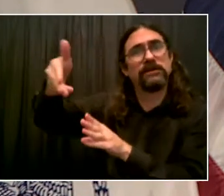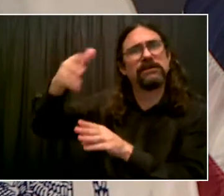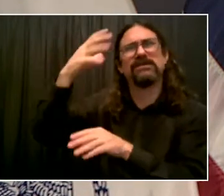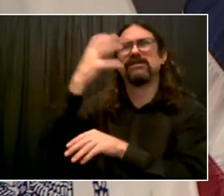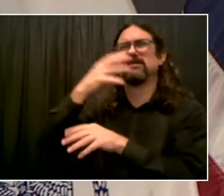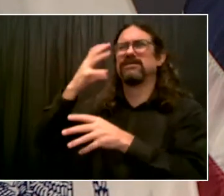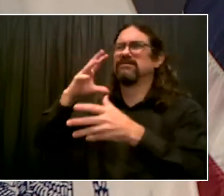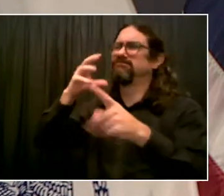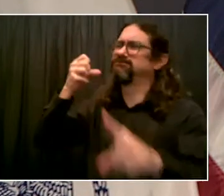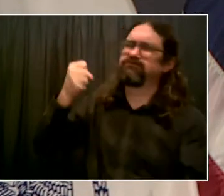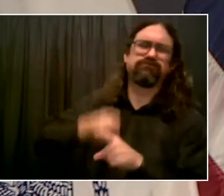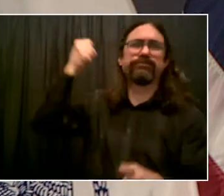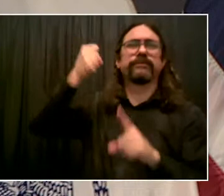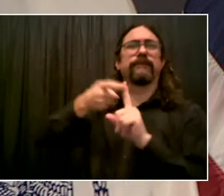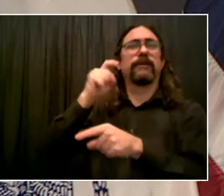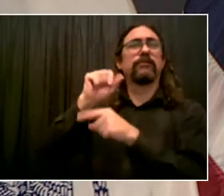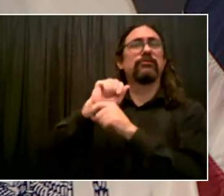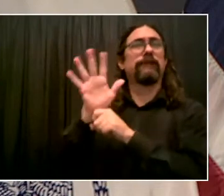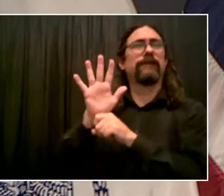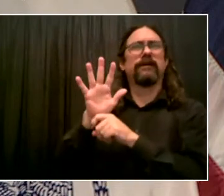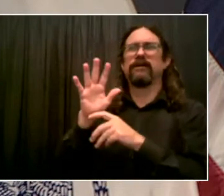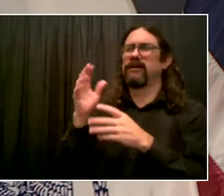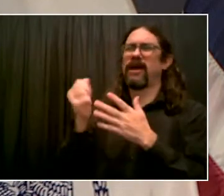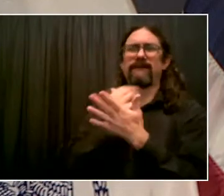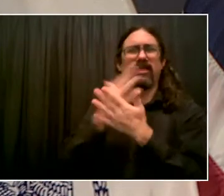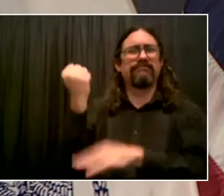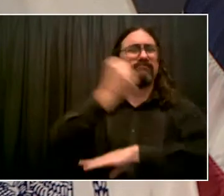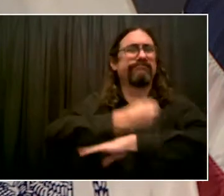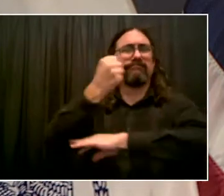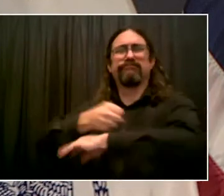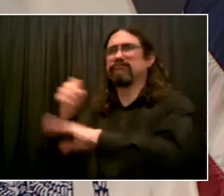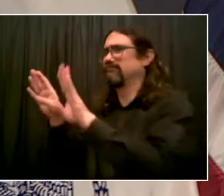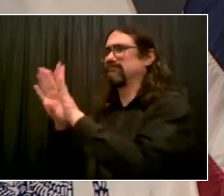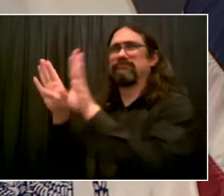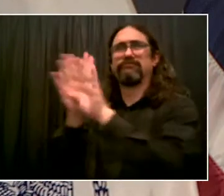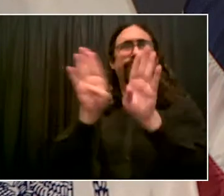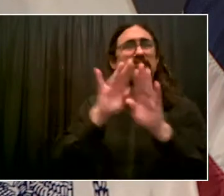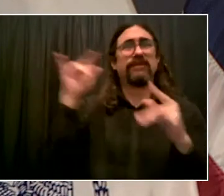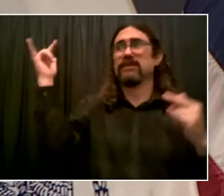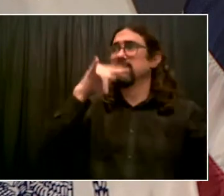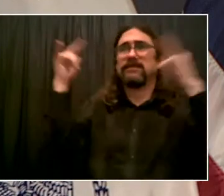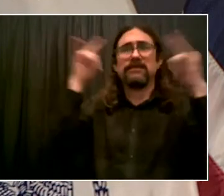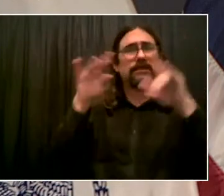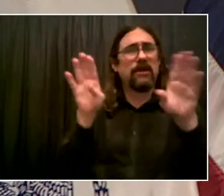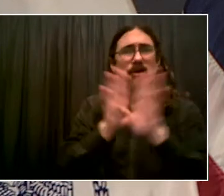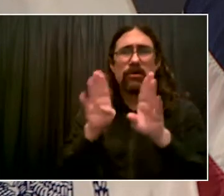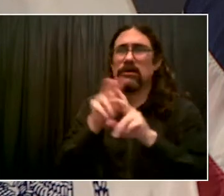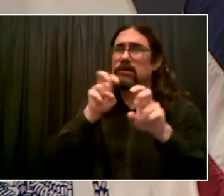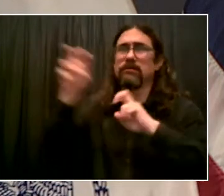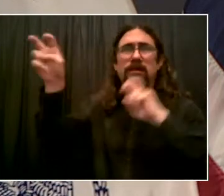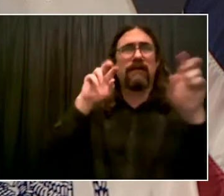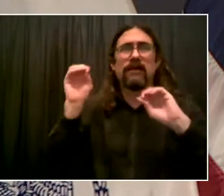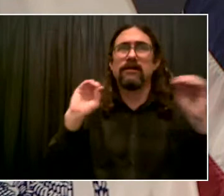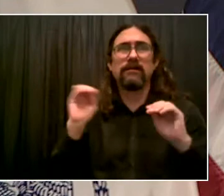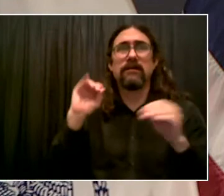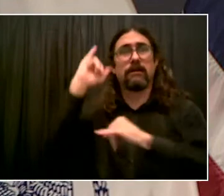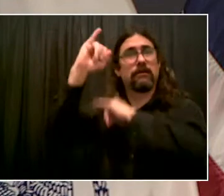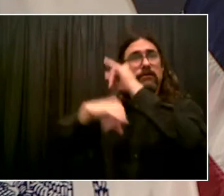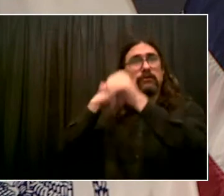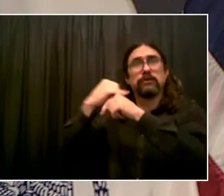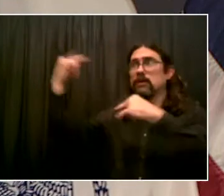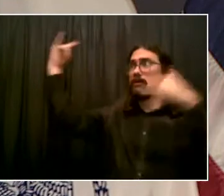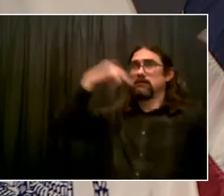down travel across the board, and now still international travel. Hotel industry was hit very, very